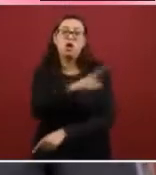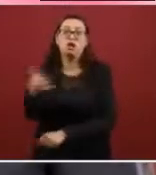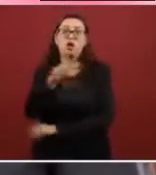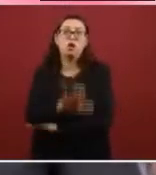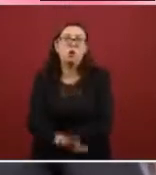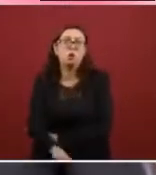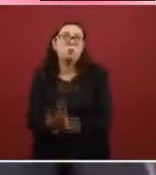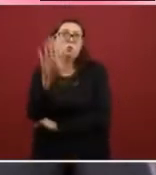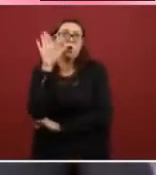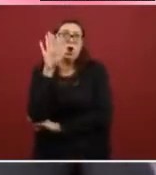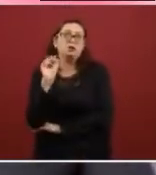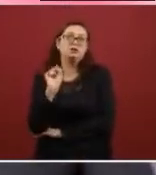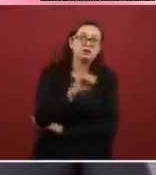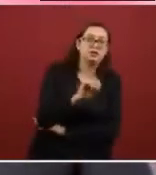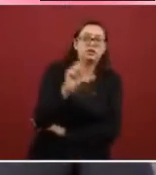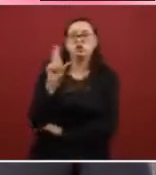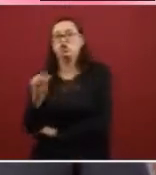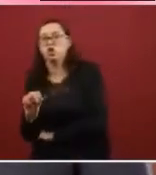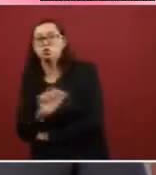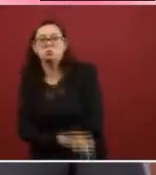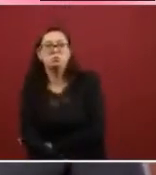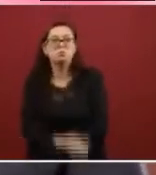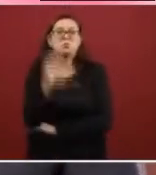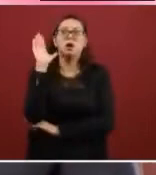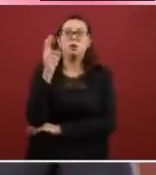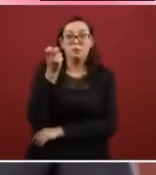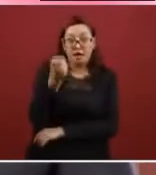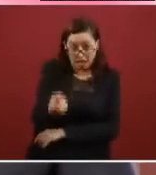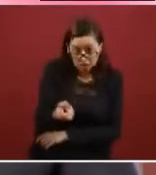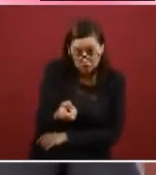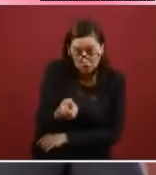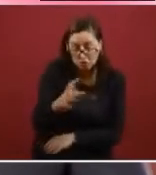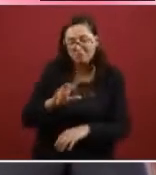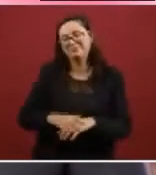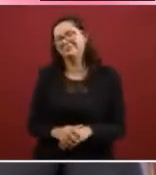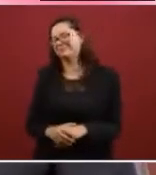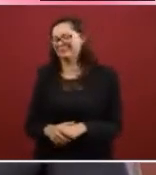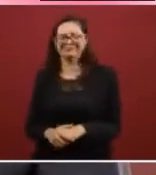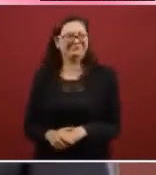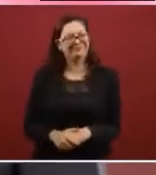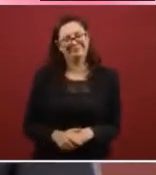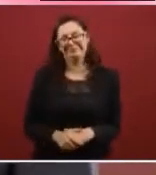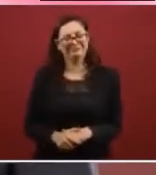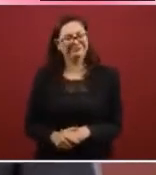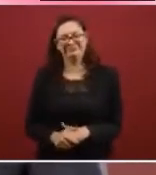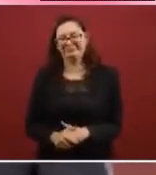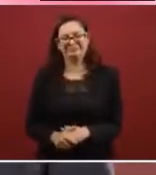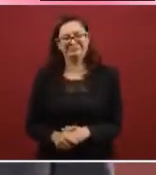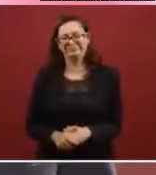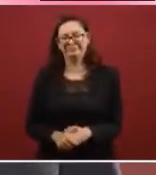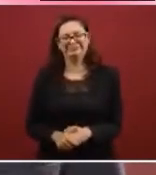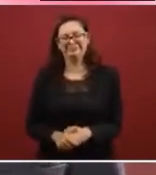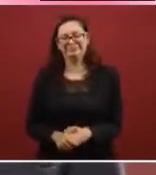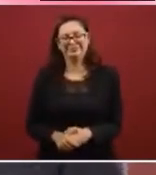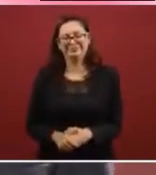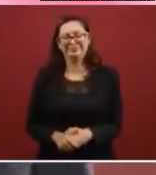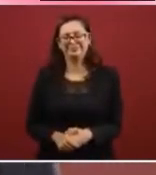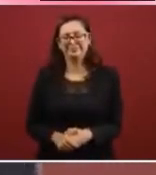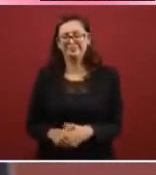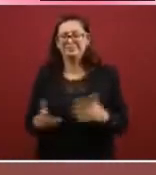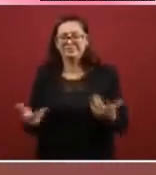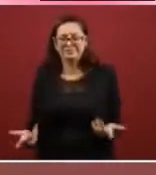Porque lo hago. Because I do it. También. In order. Para